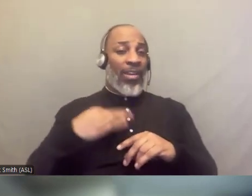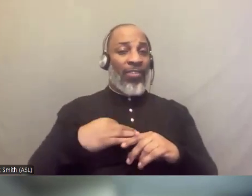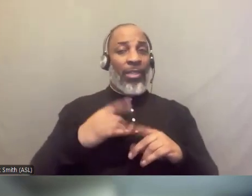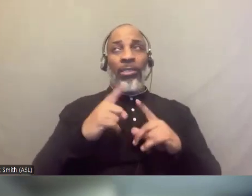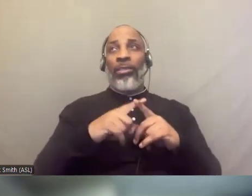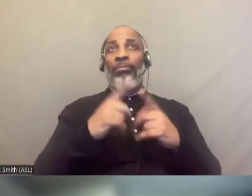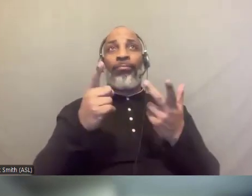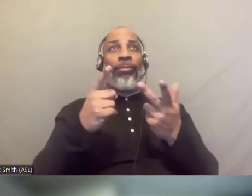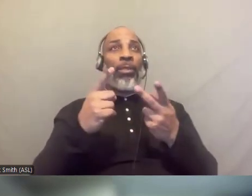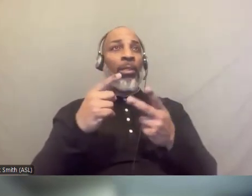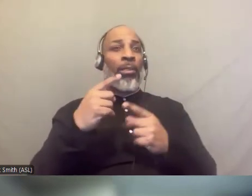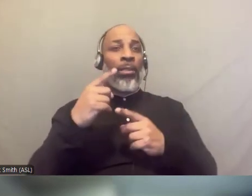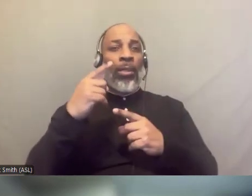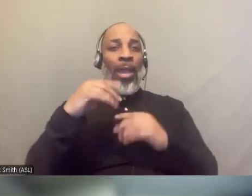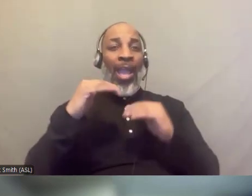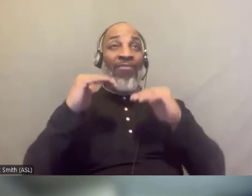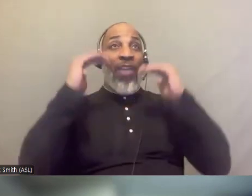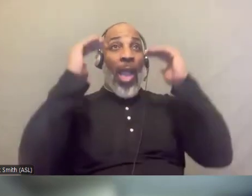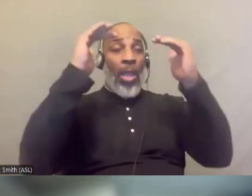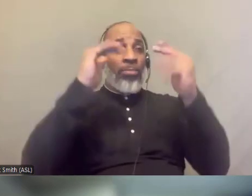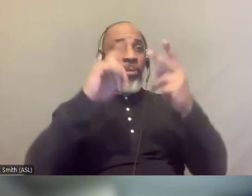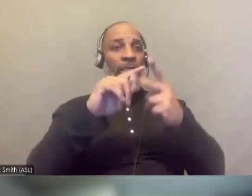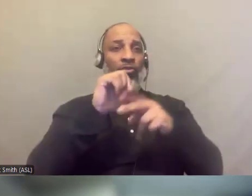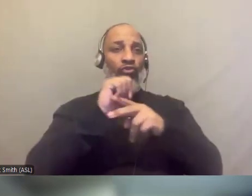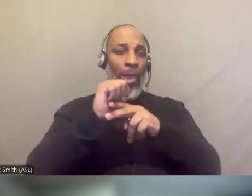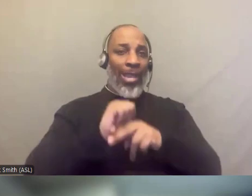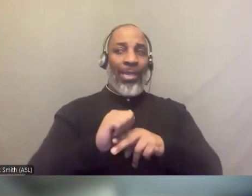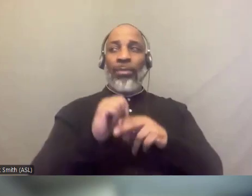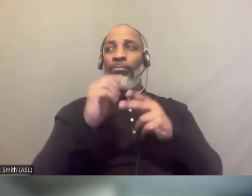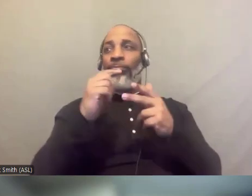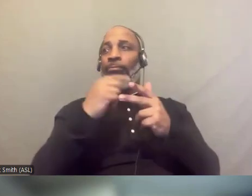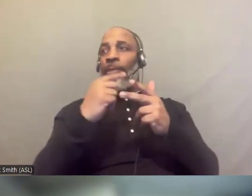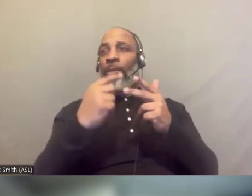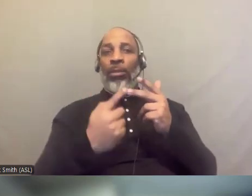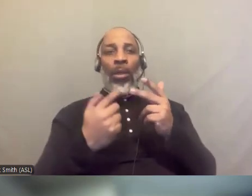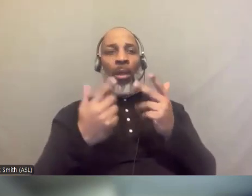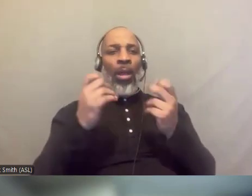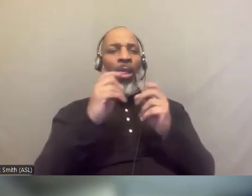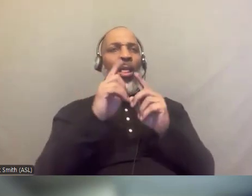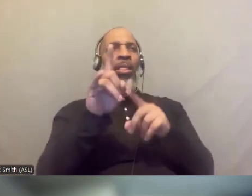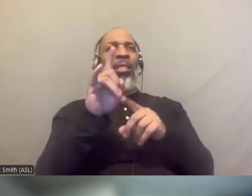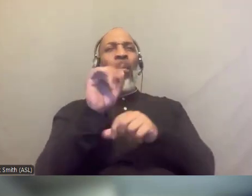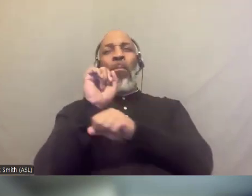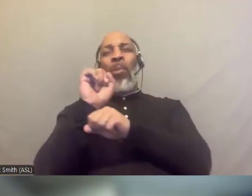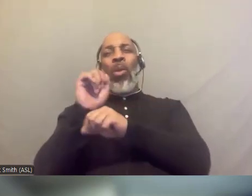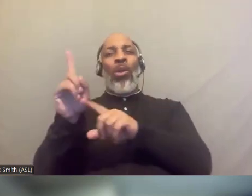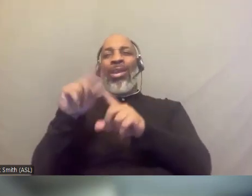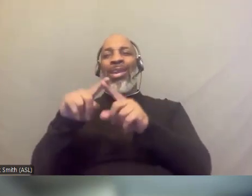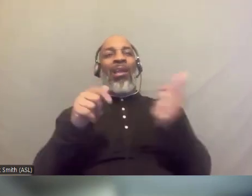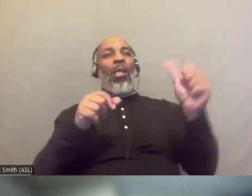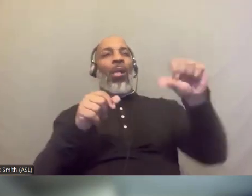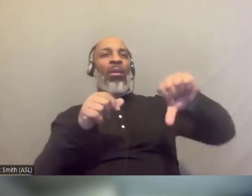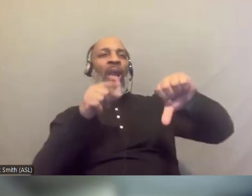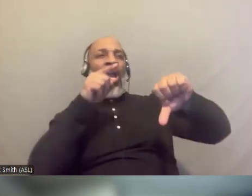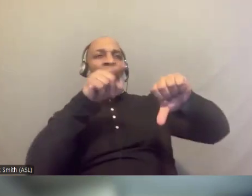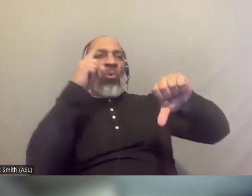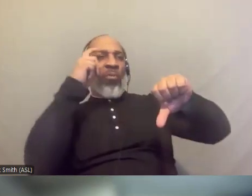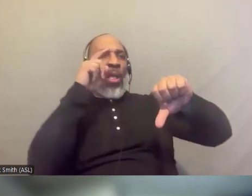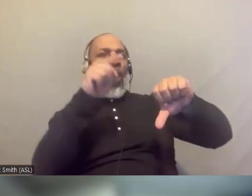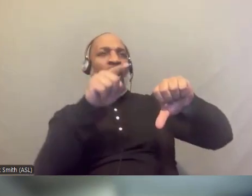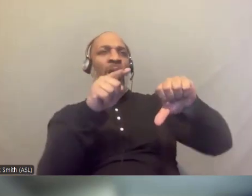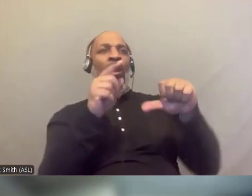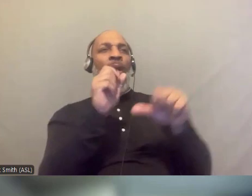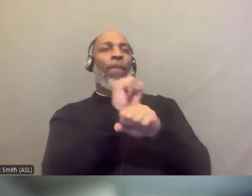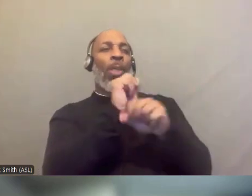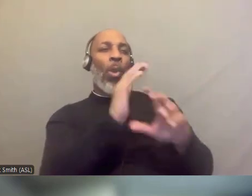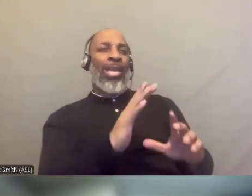compensation, advancement, training. An employer cannot deny